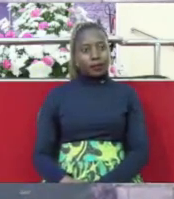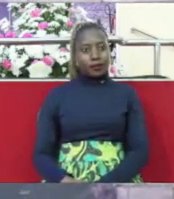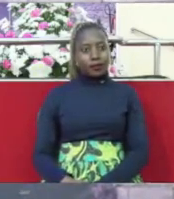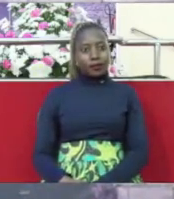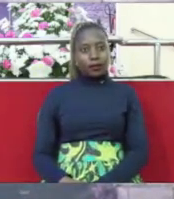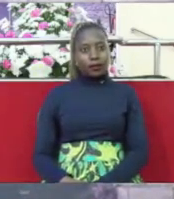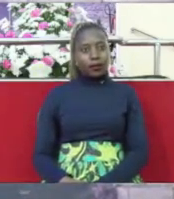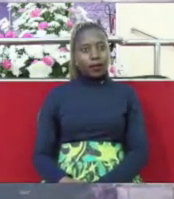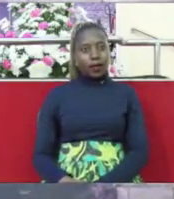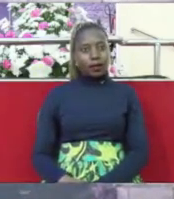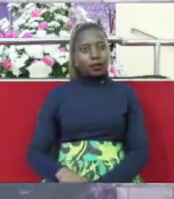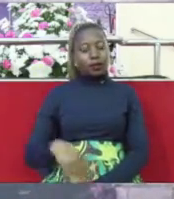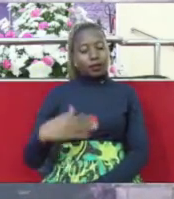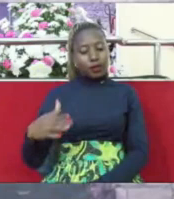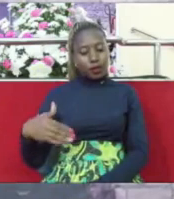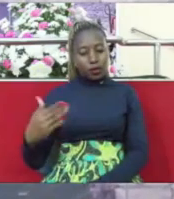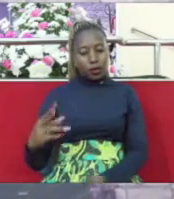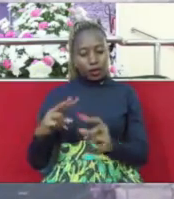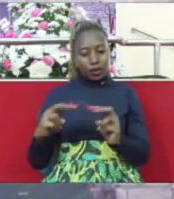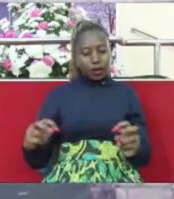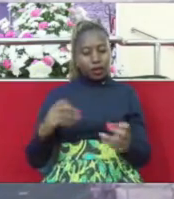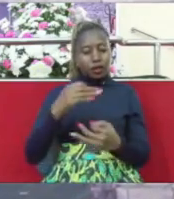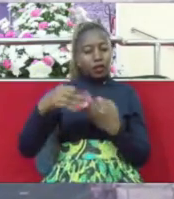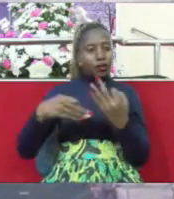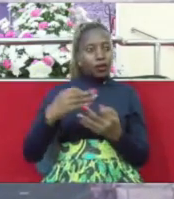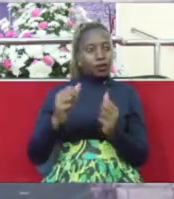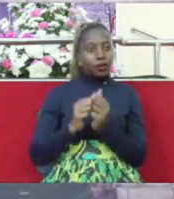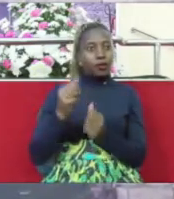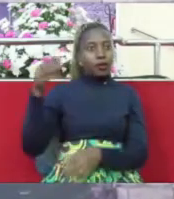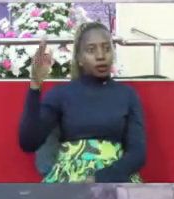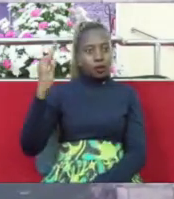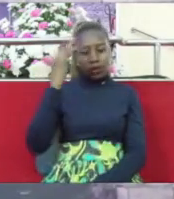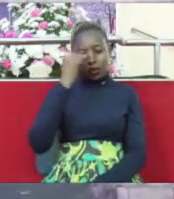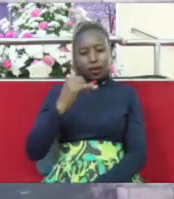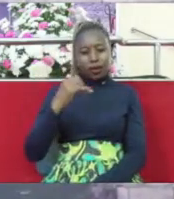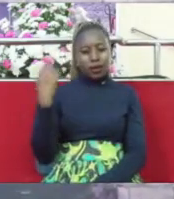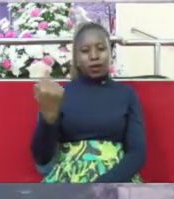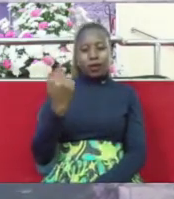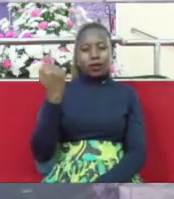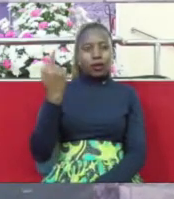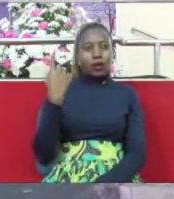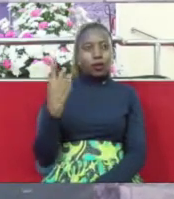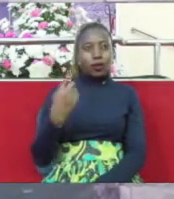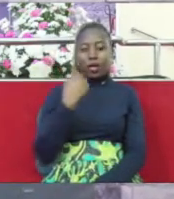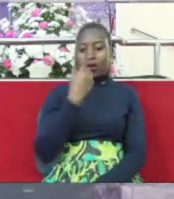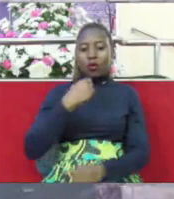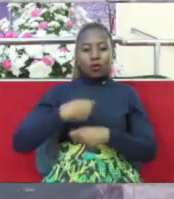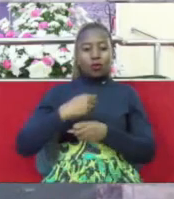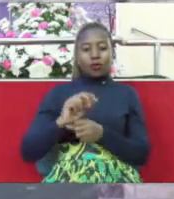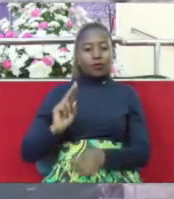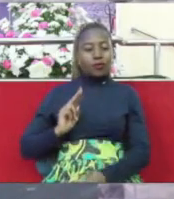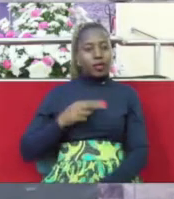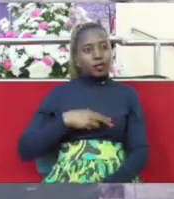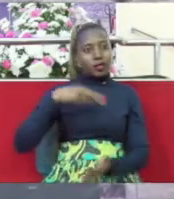only him who causes us to be. Tutafuta ushirika naye kwa sababu yeye peke yake ndiye anayetuwezesha kuwa.